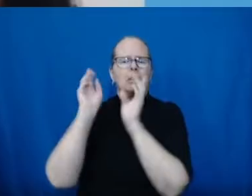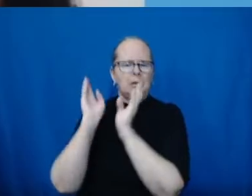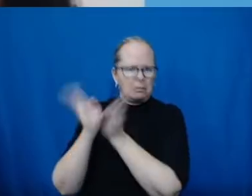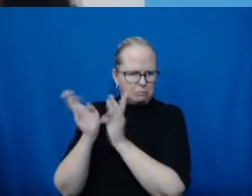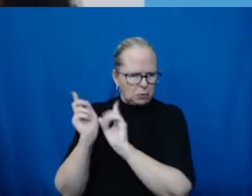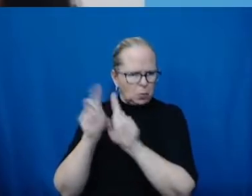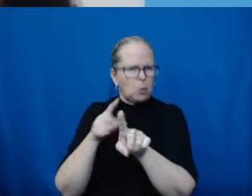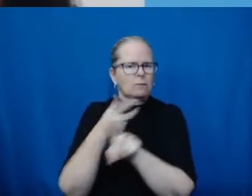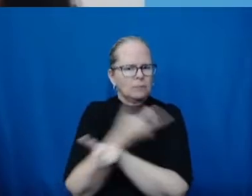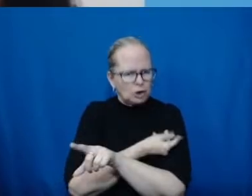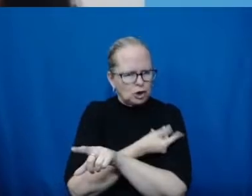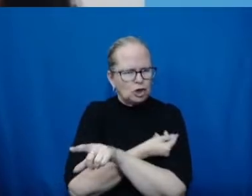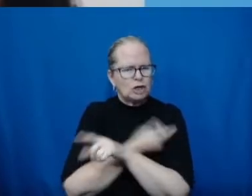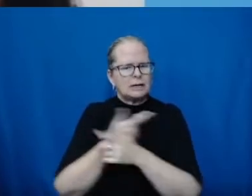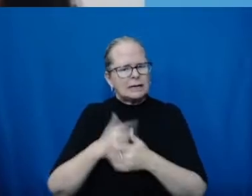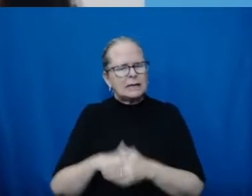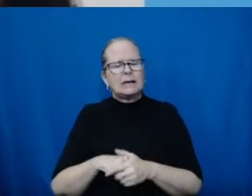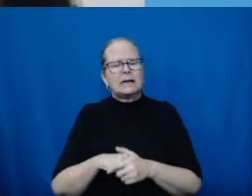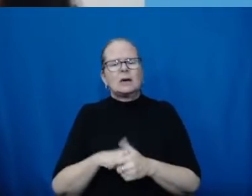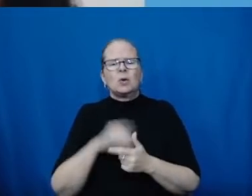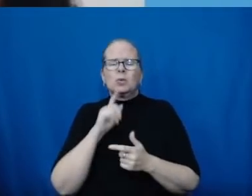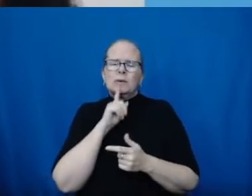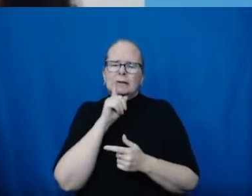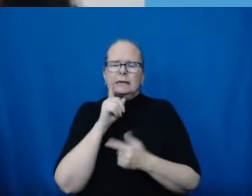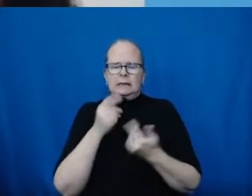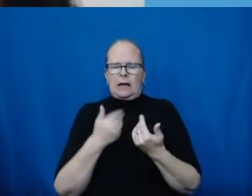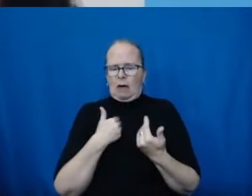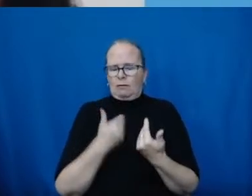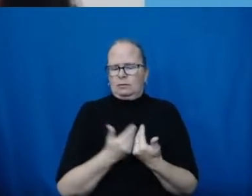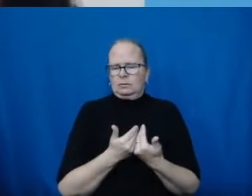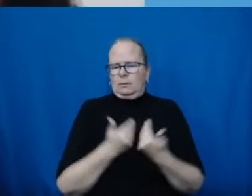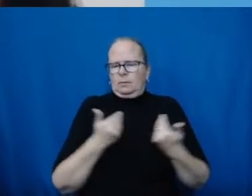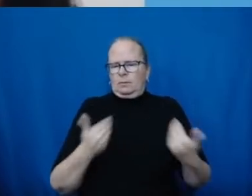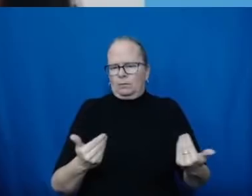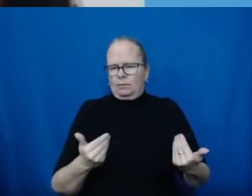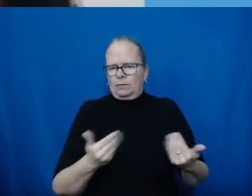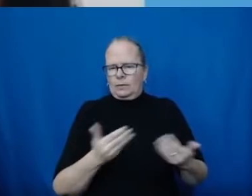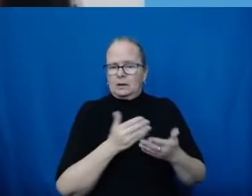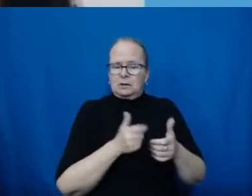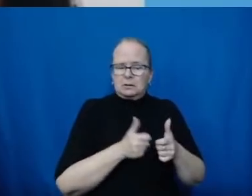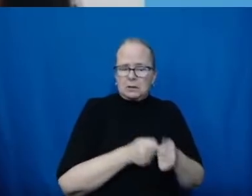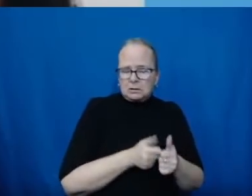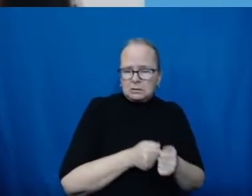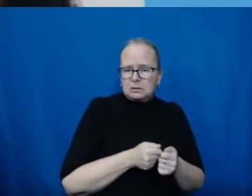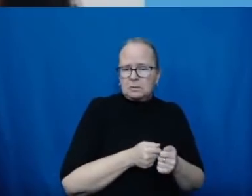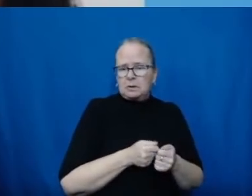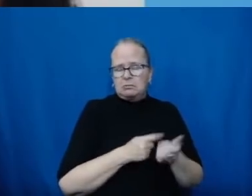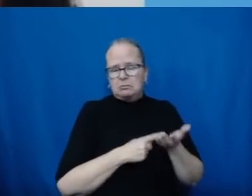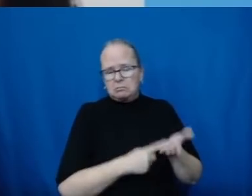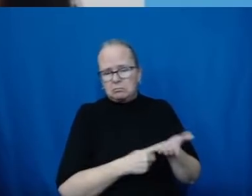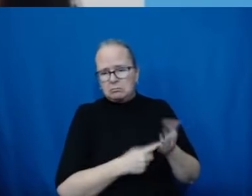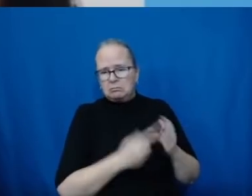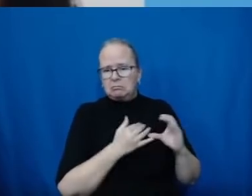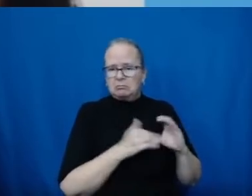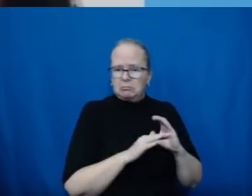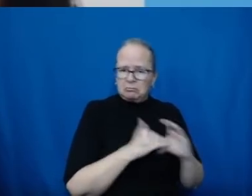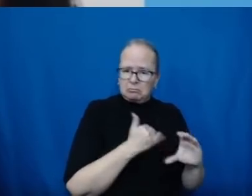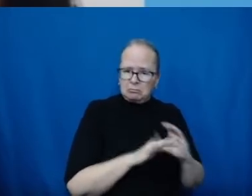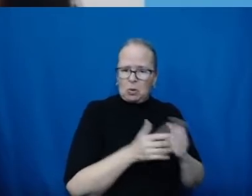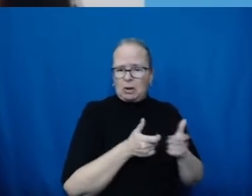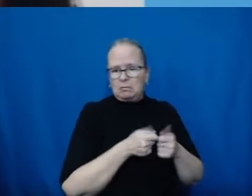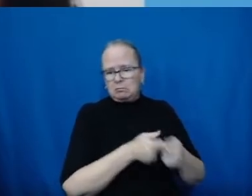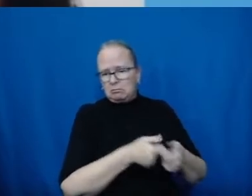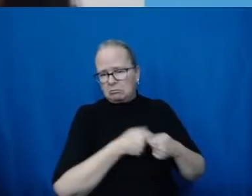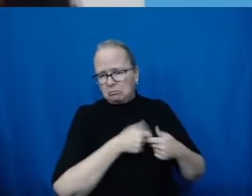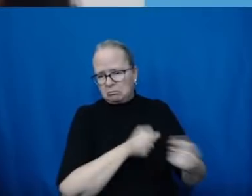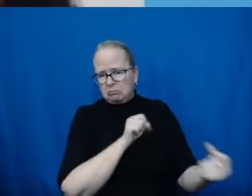conversation going or whatever. If it's a text message chat, have a separate window in which you're like screaming into the void. It's so hard to maintain that level of like,